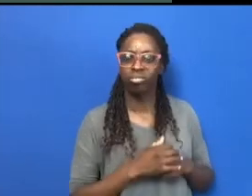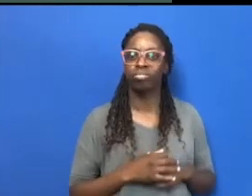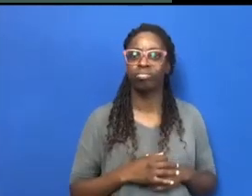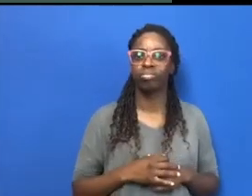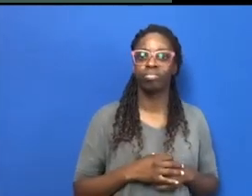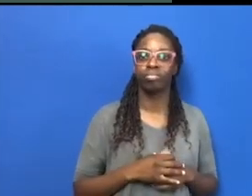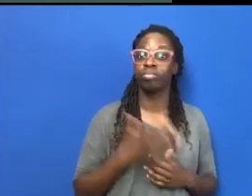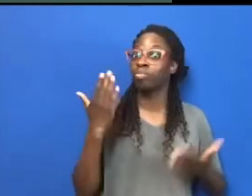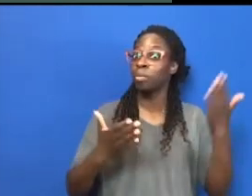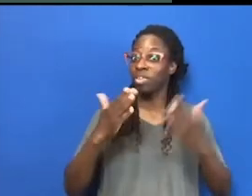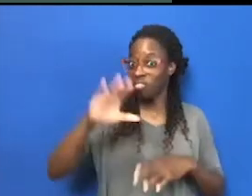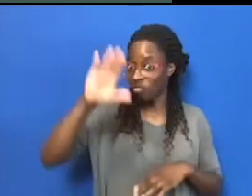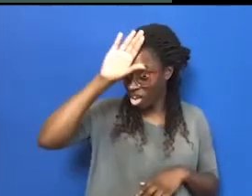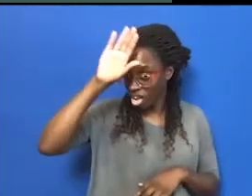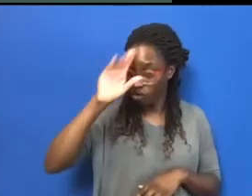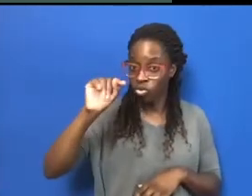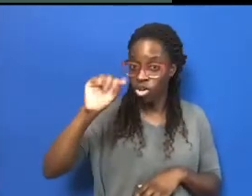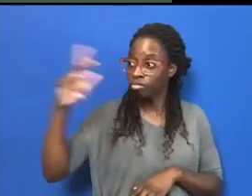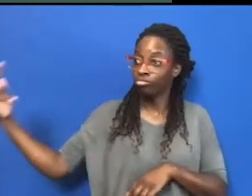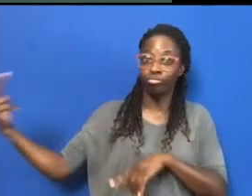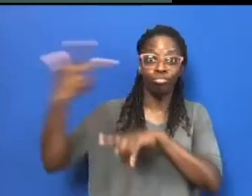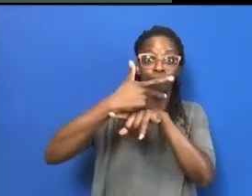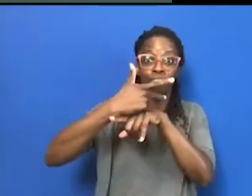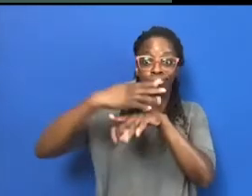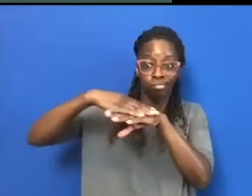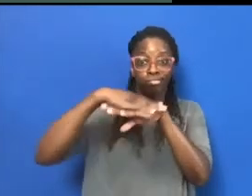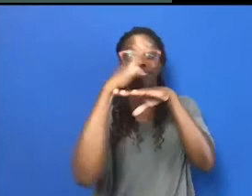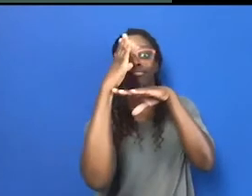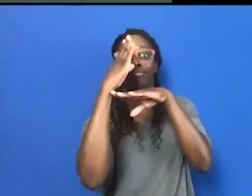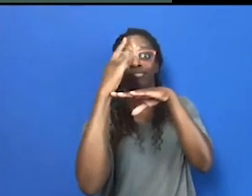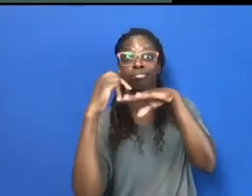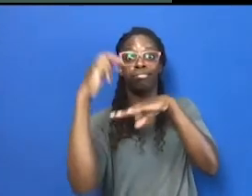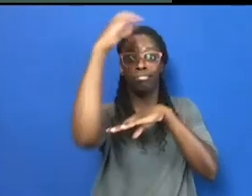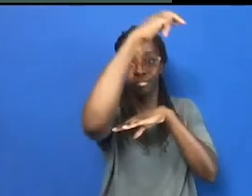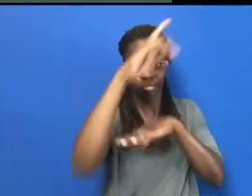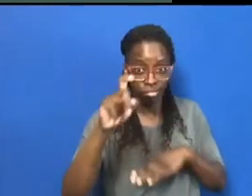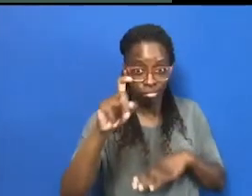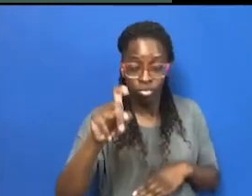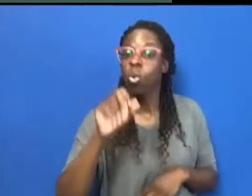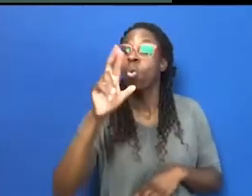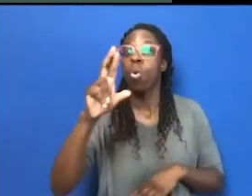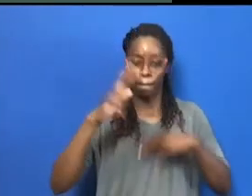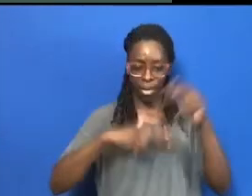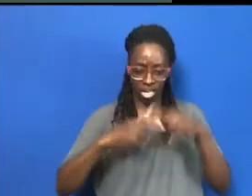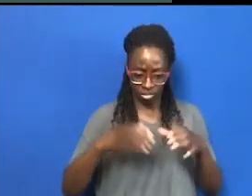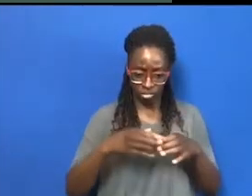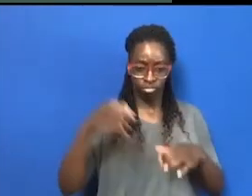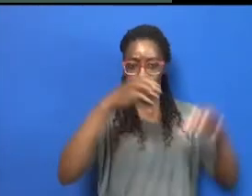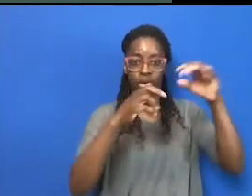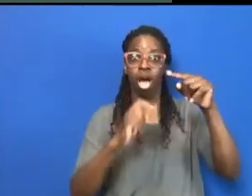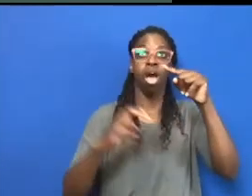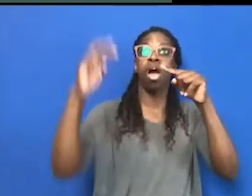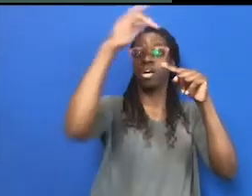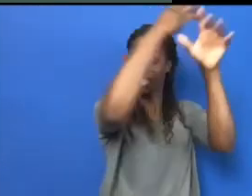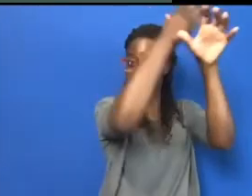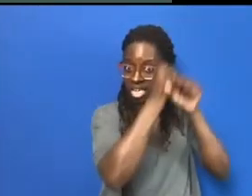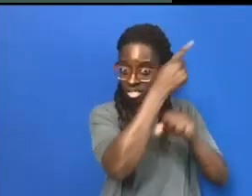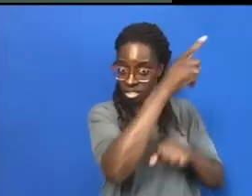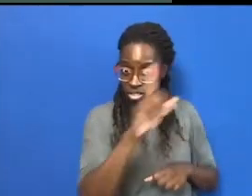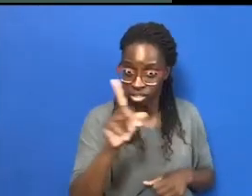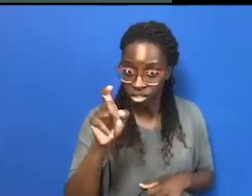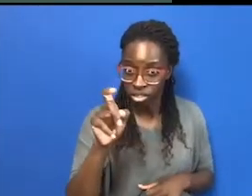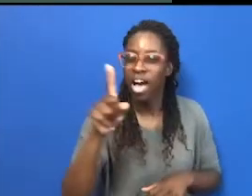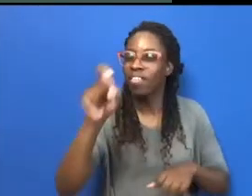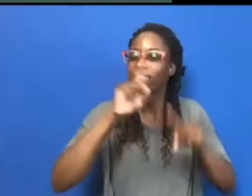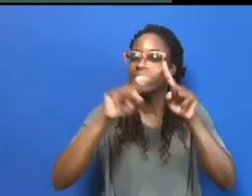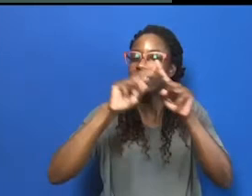the blocks and bring them over. They get other things to try to problem solve and decide, what are we going to do here to really think about and strategize